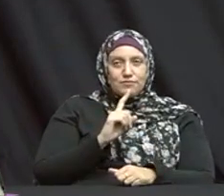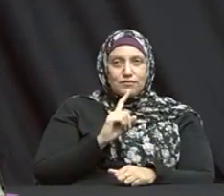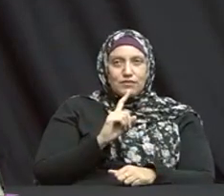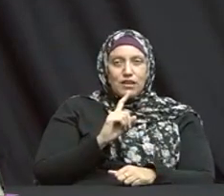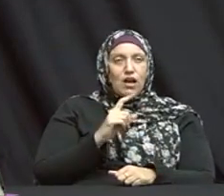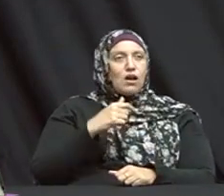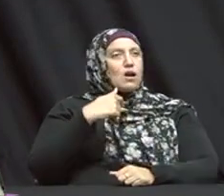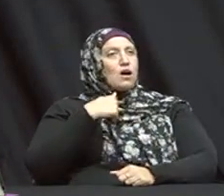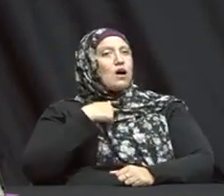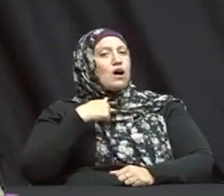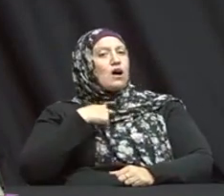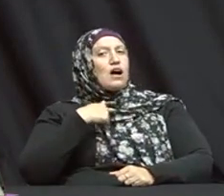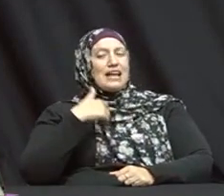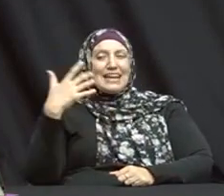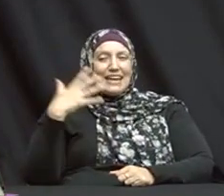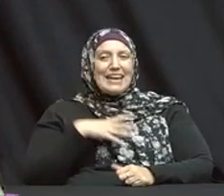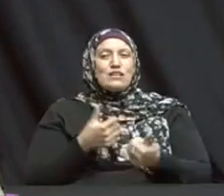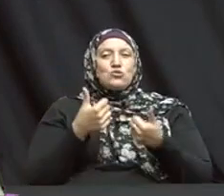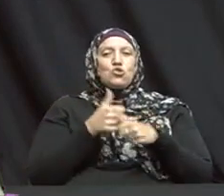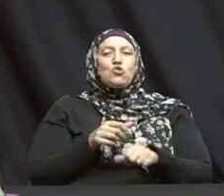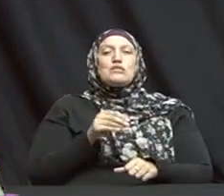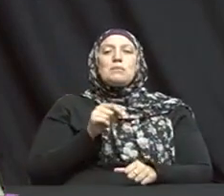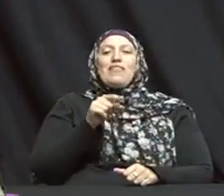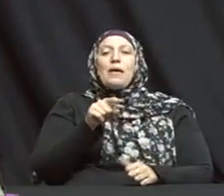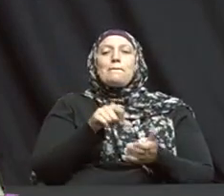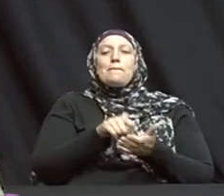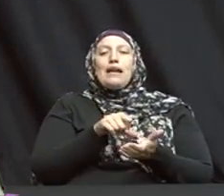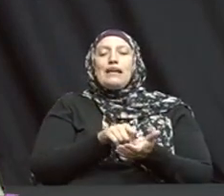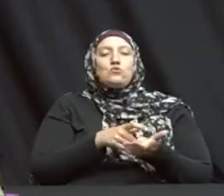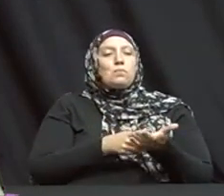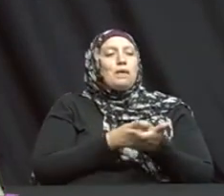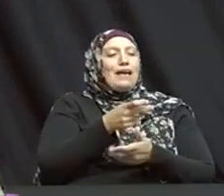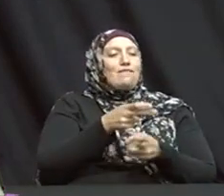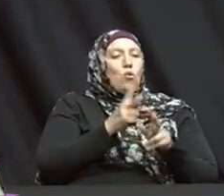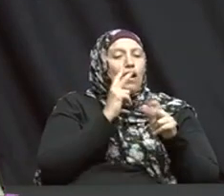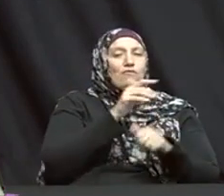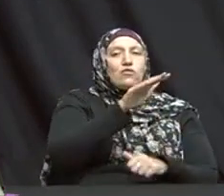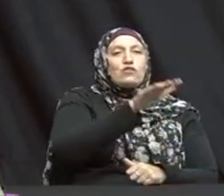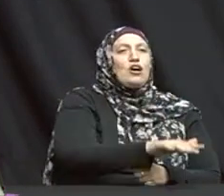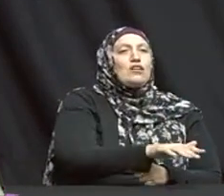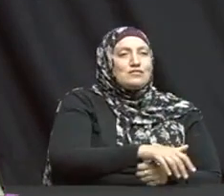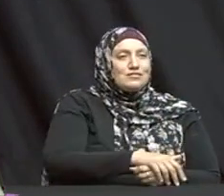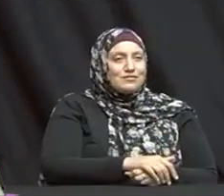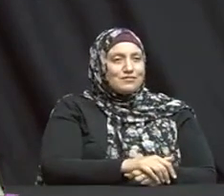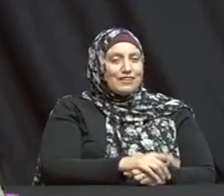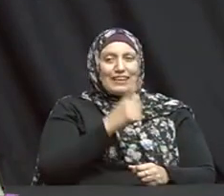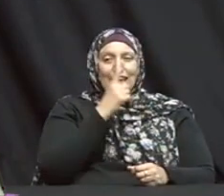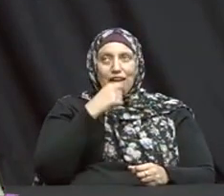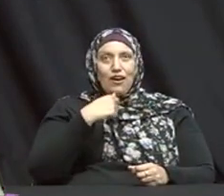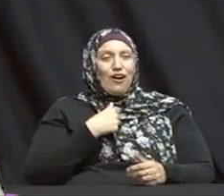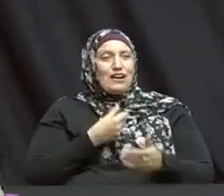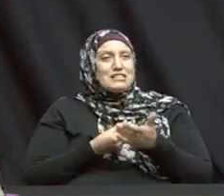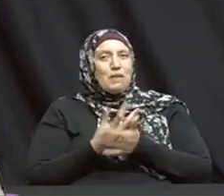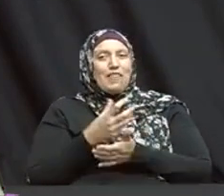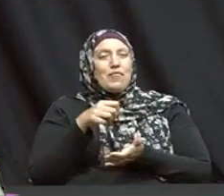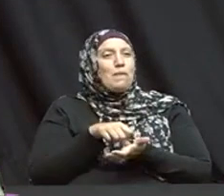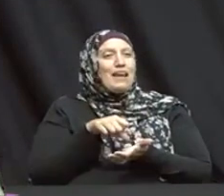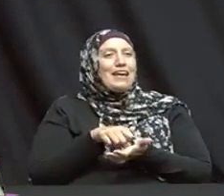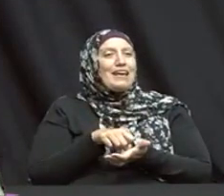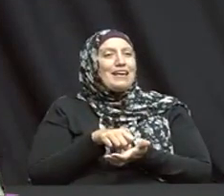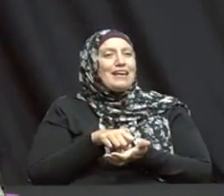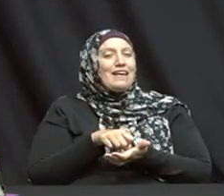that inheritance for the upkeep of that minor, and spend that or use that in the way